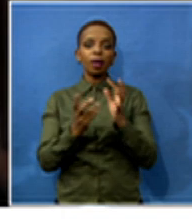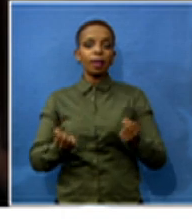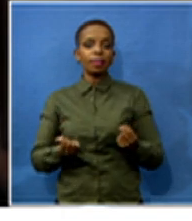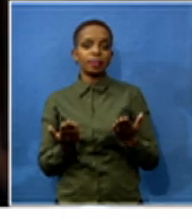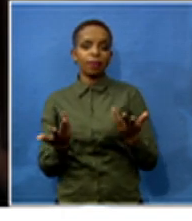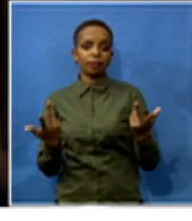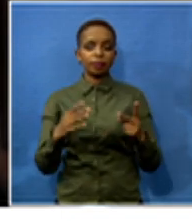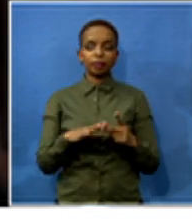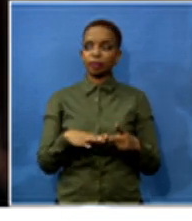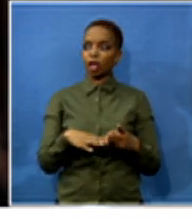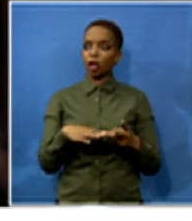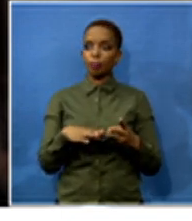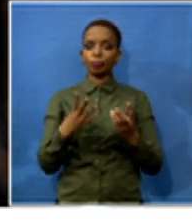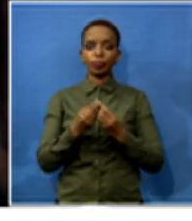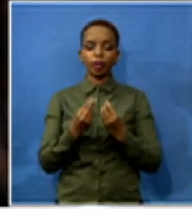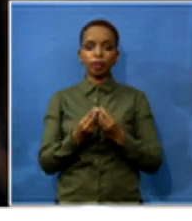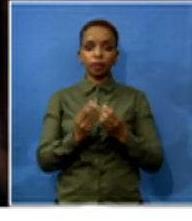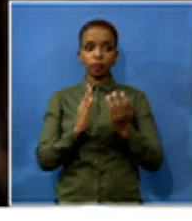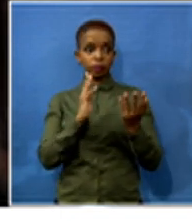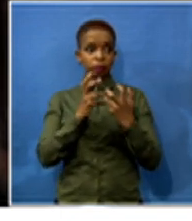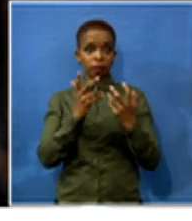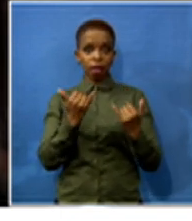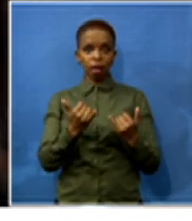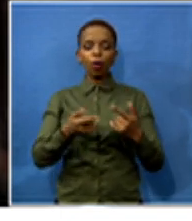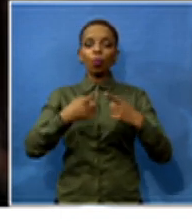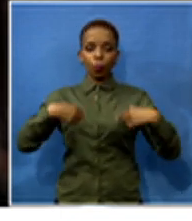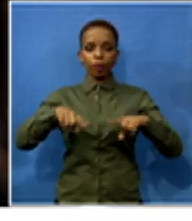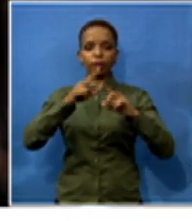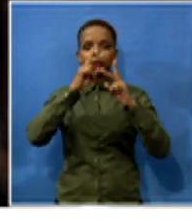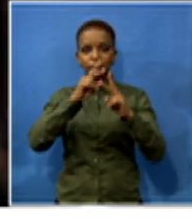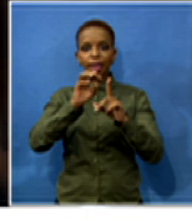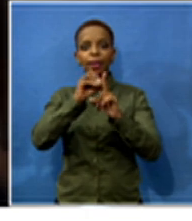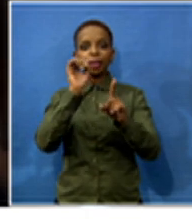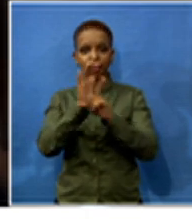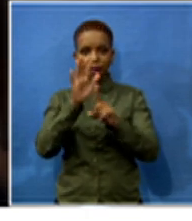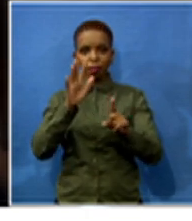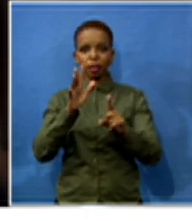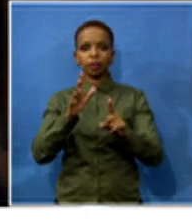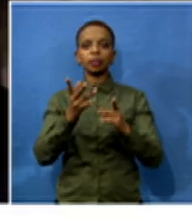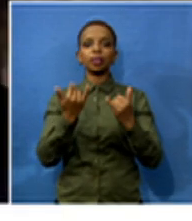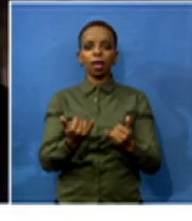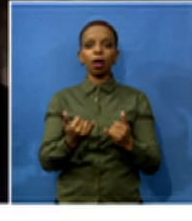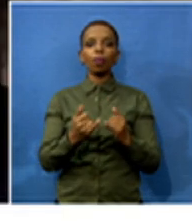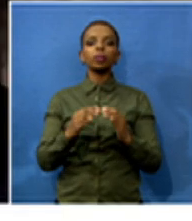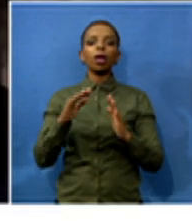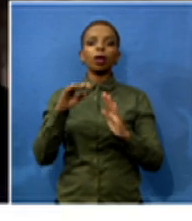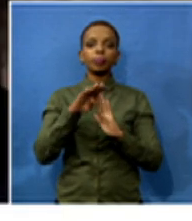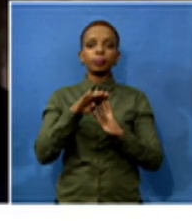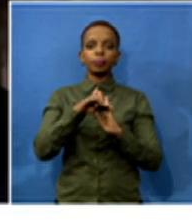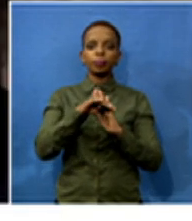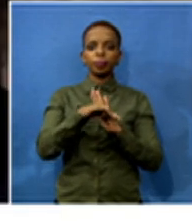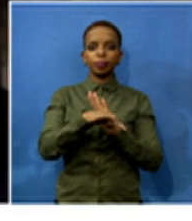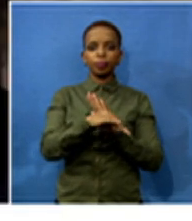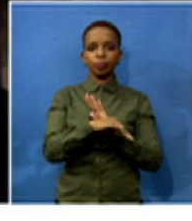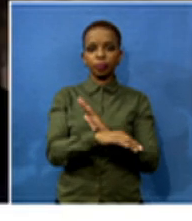to the measures, we see that the impact of these measures are declining. Well, we are